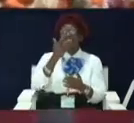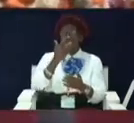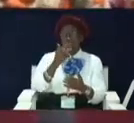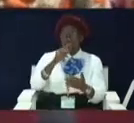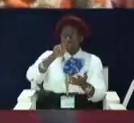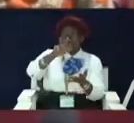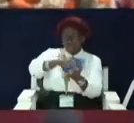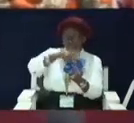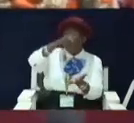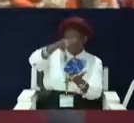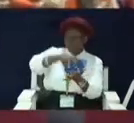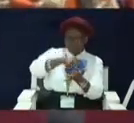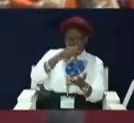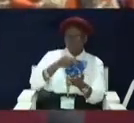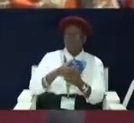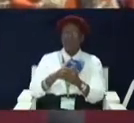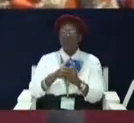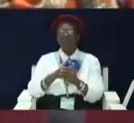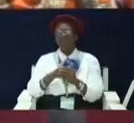meta.